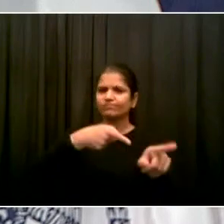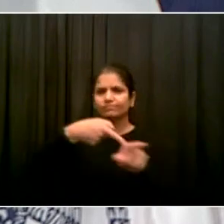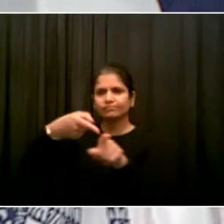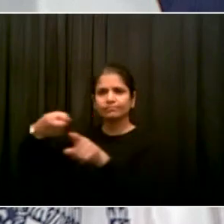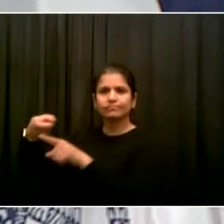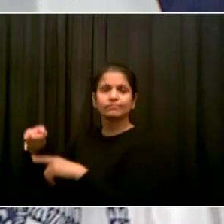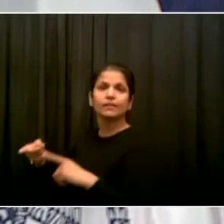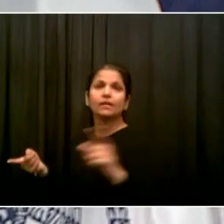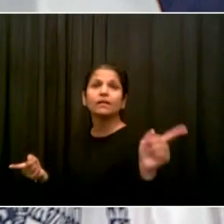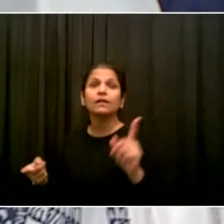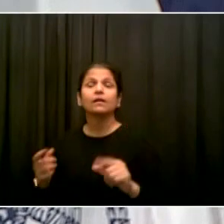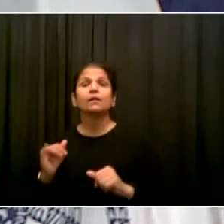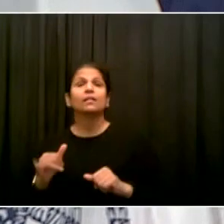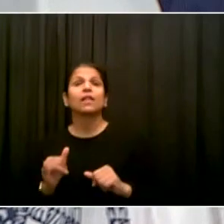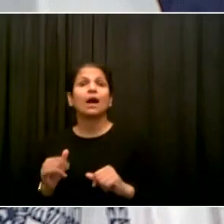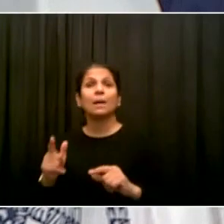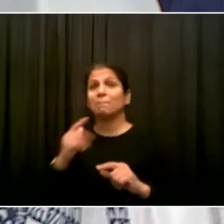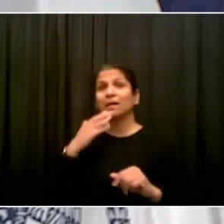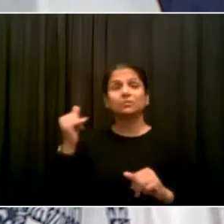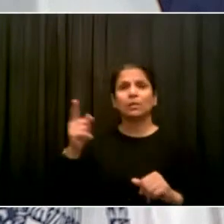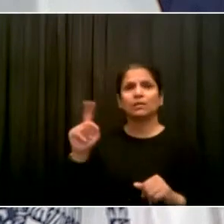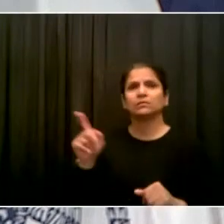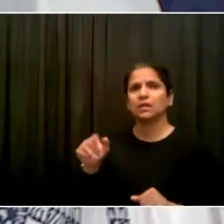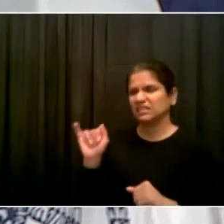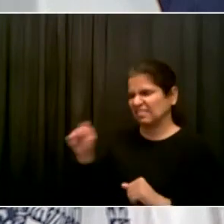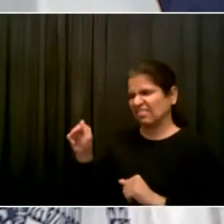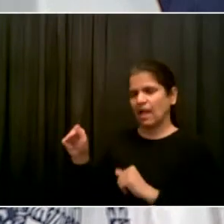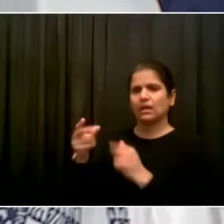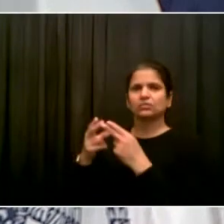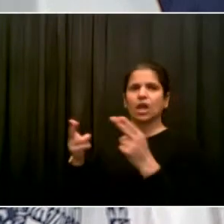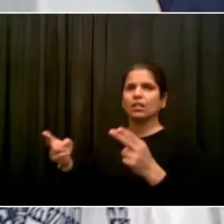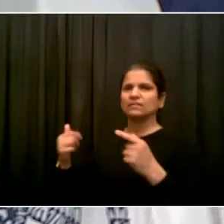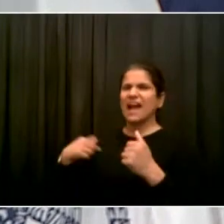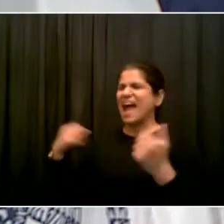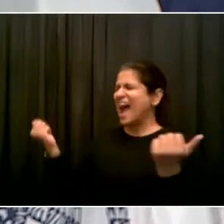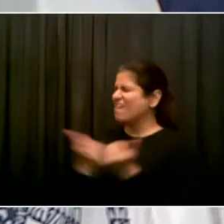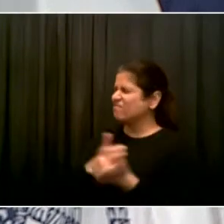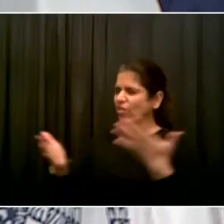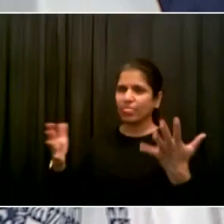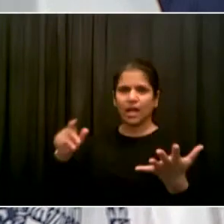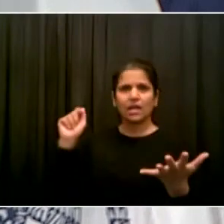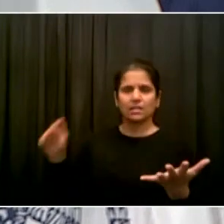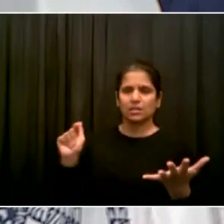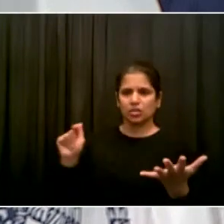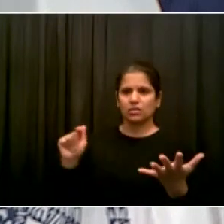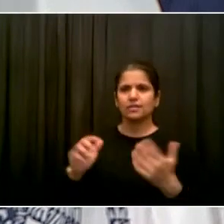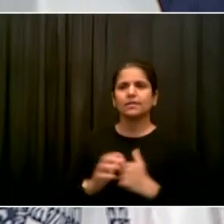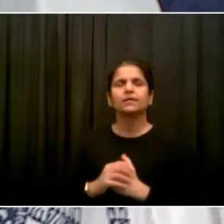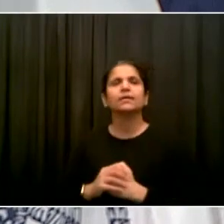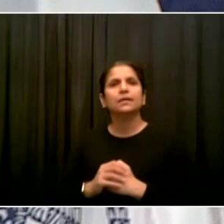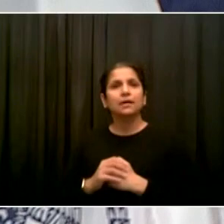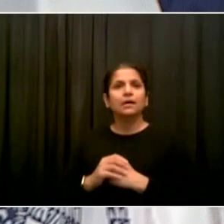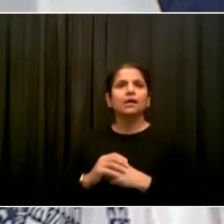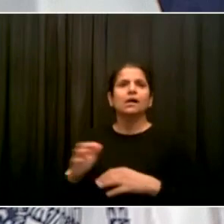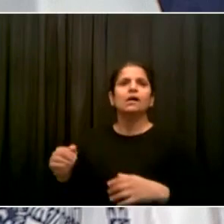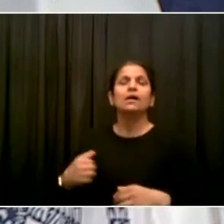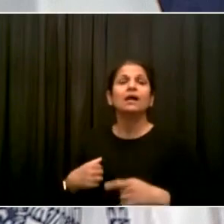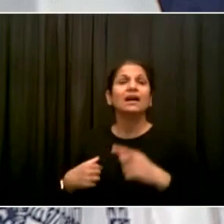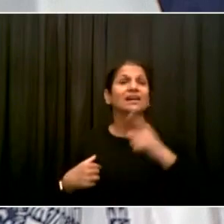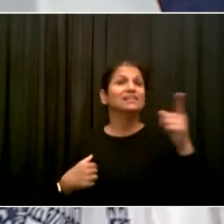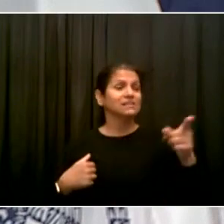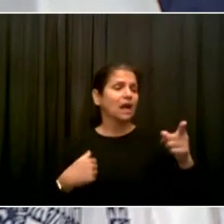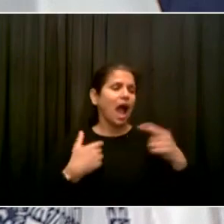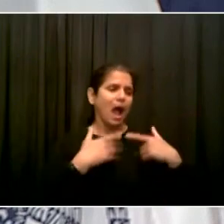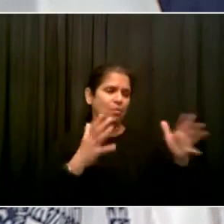best. And so that's why we look forward to getting people back to the settings where we can give them the most care. Everyone, look, as